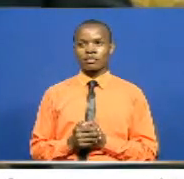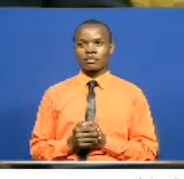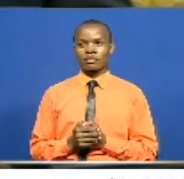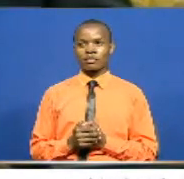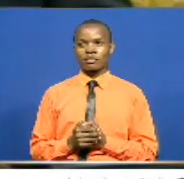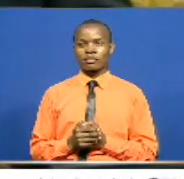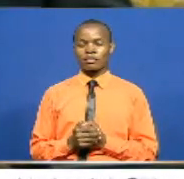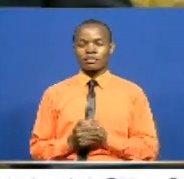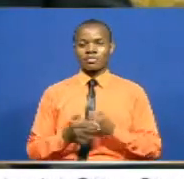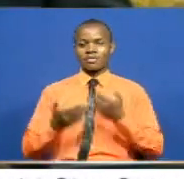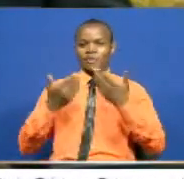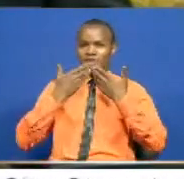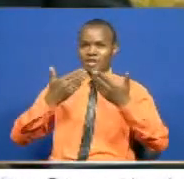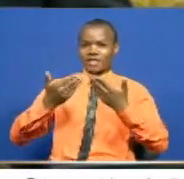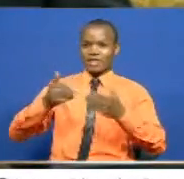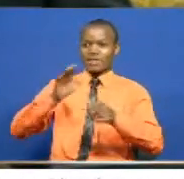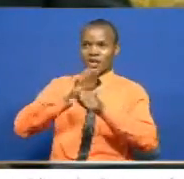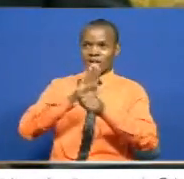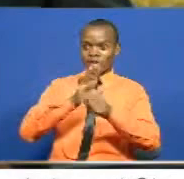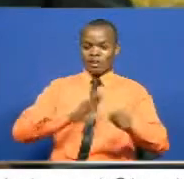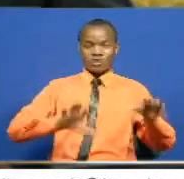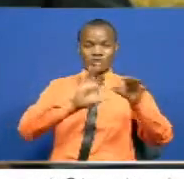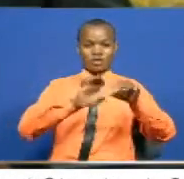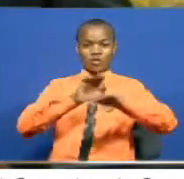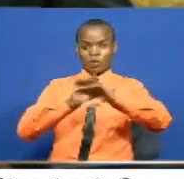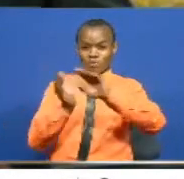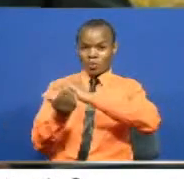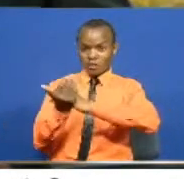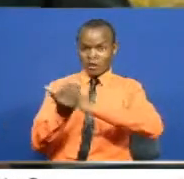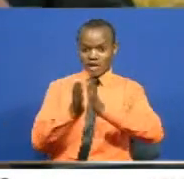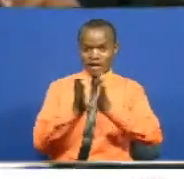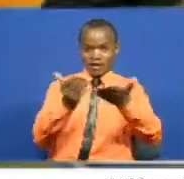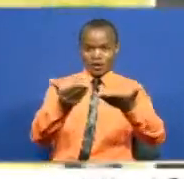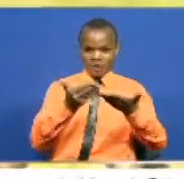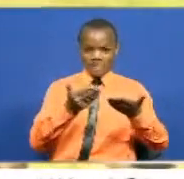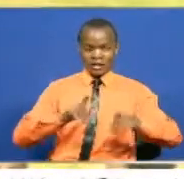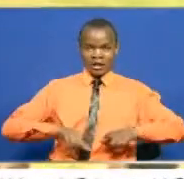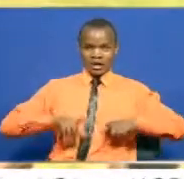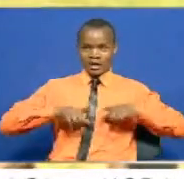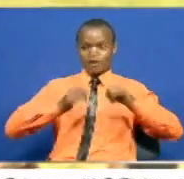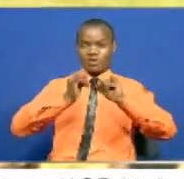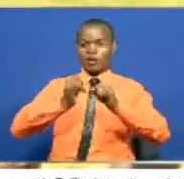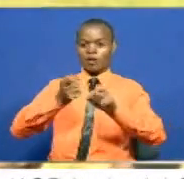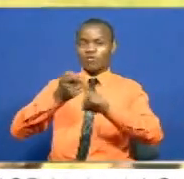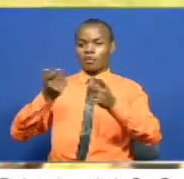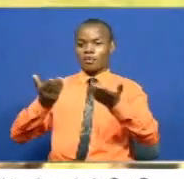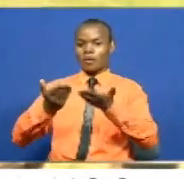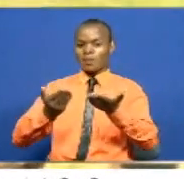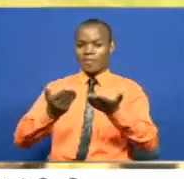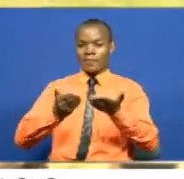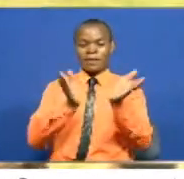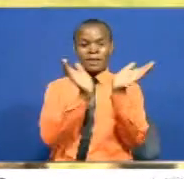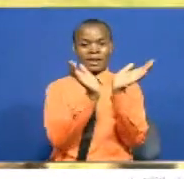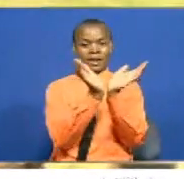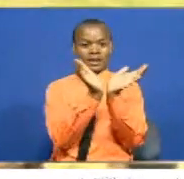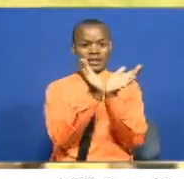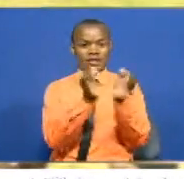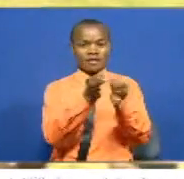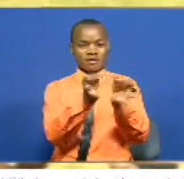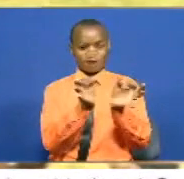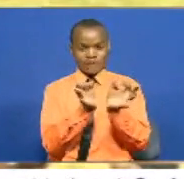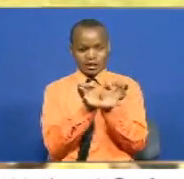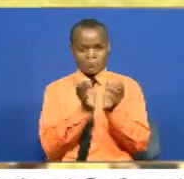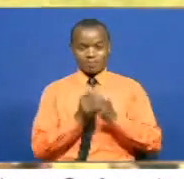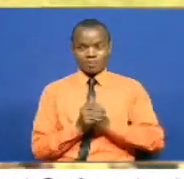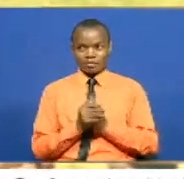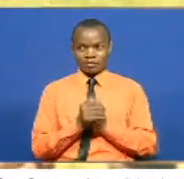Thank you so much for joining us in this live broadcast. Good morning and welcome to this live broadcast. We're coming to you live from Moi International Sports Center, Kasarani. This is